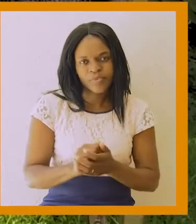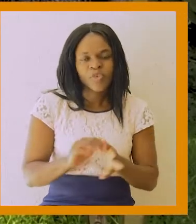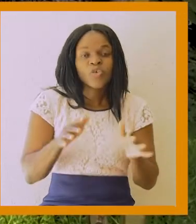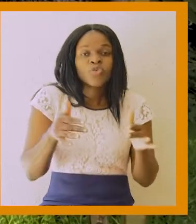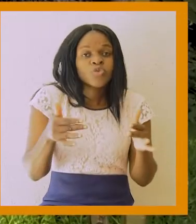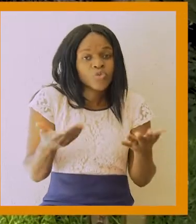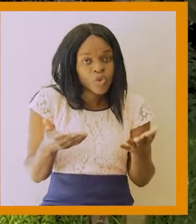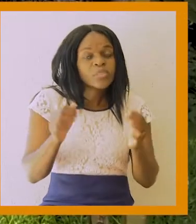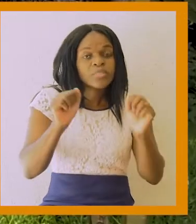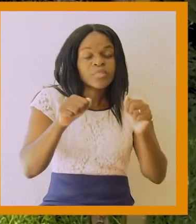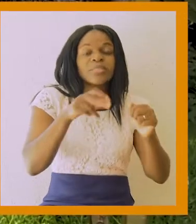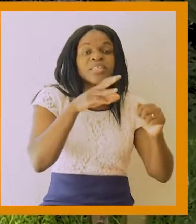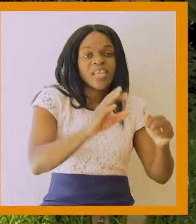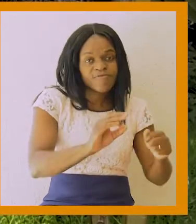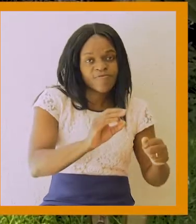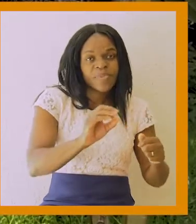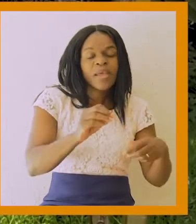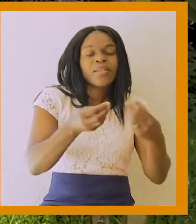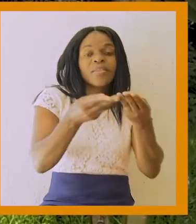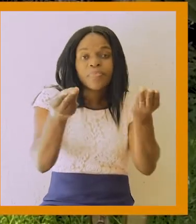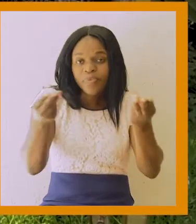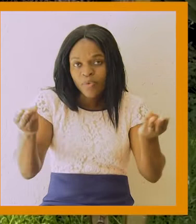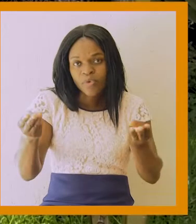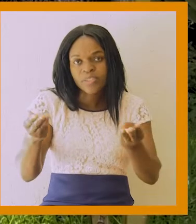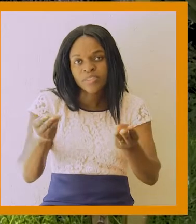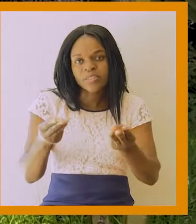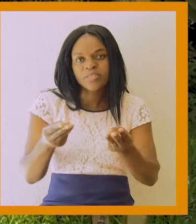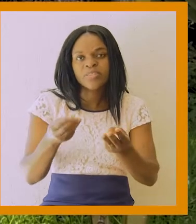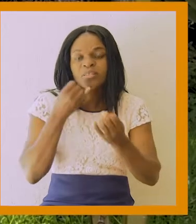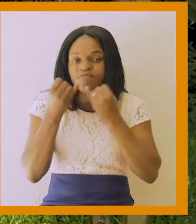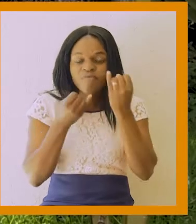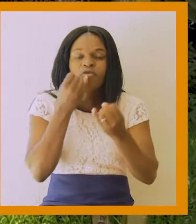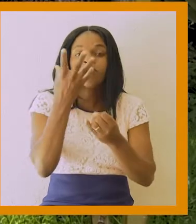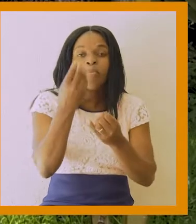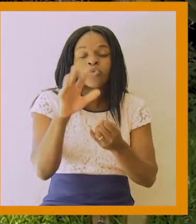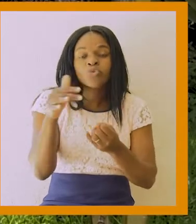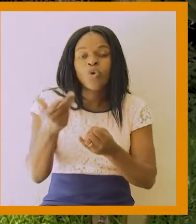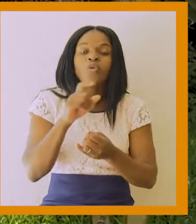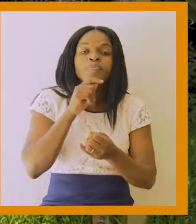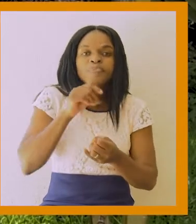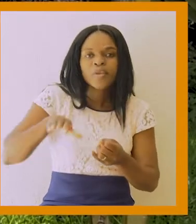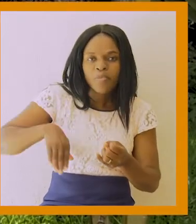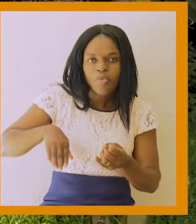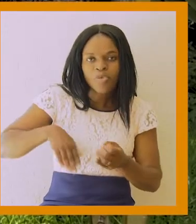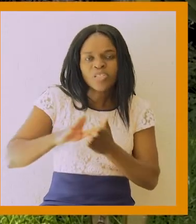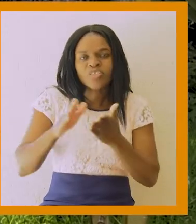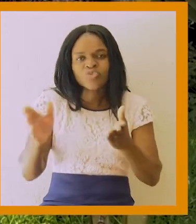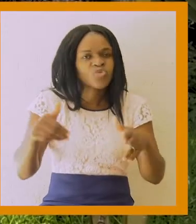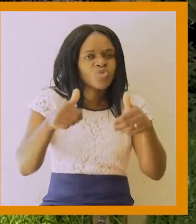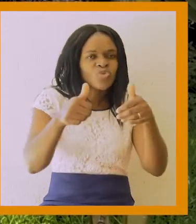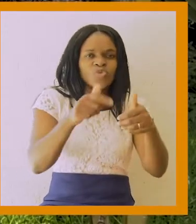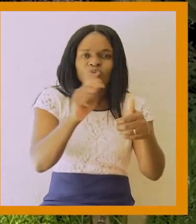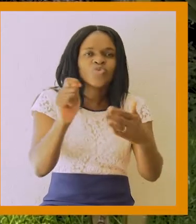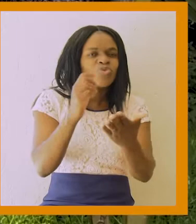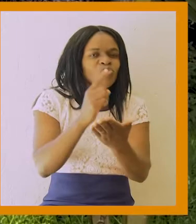a society that is well informed. Even the parents and guardians should know that it's not proper to